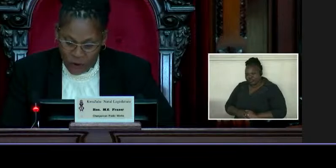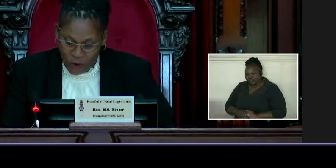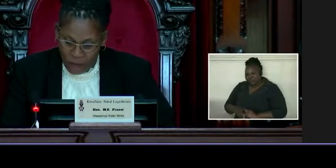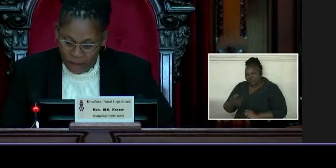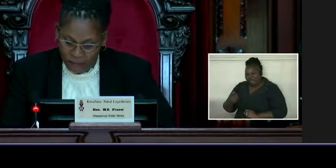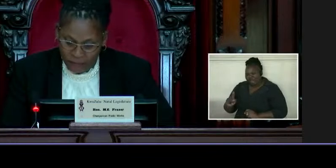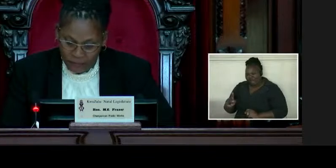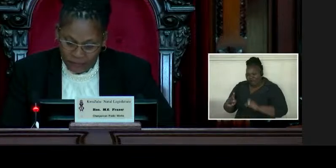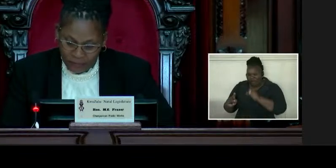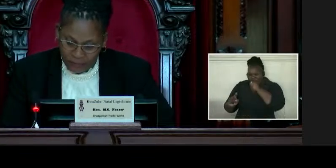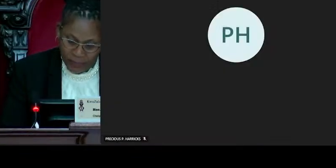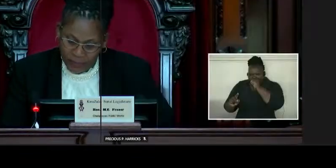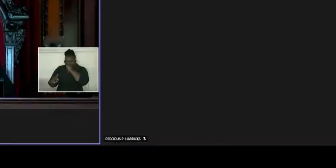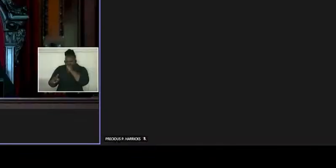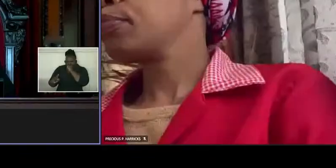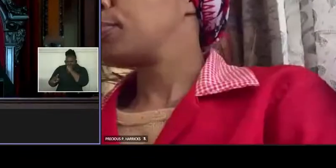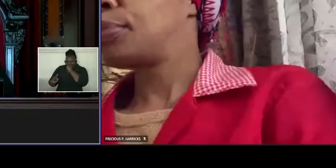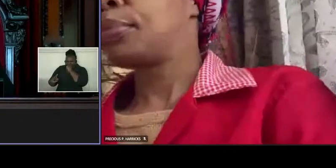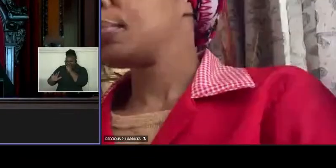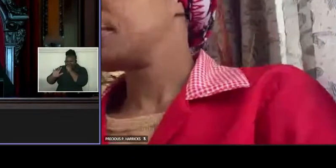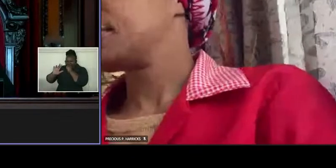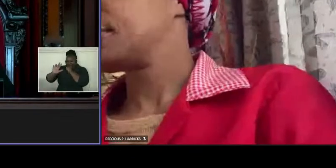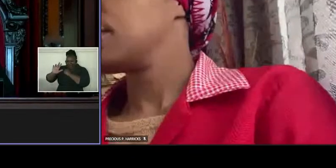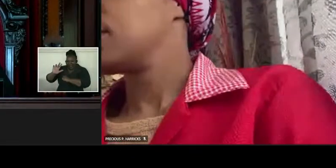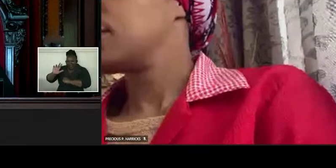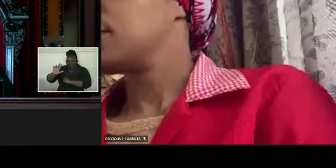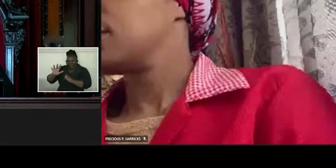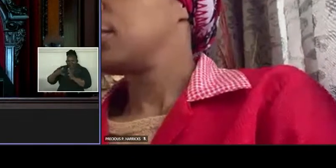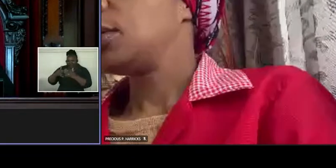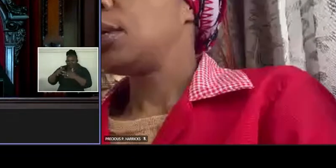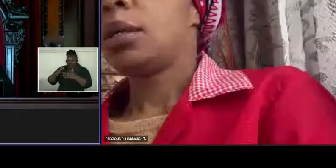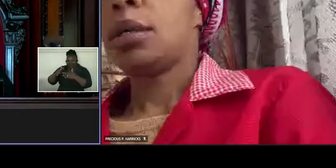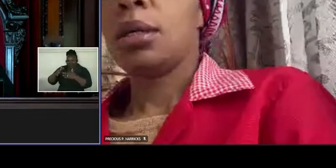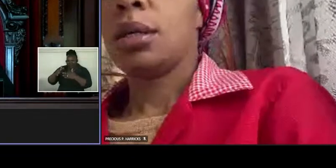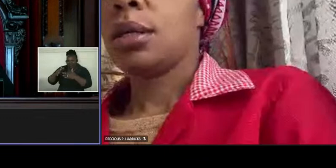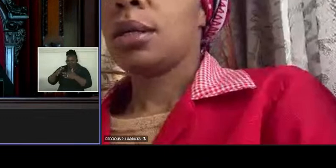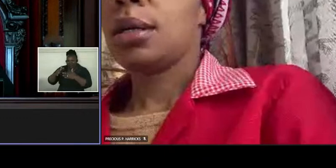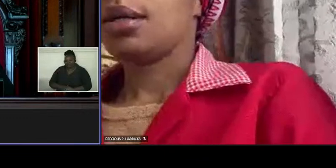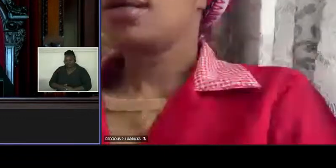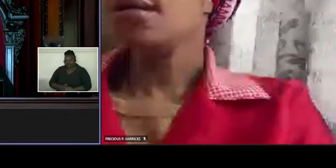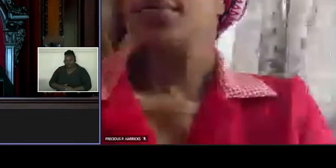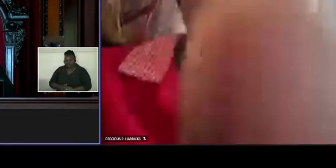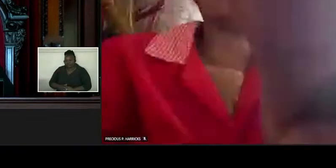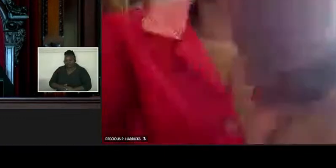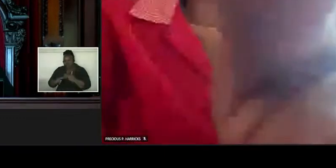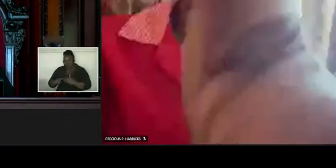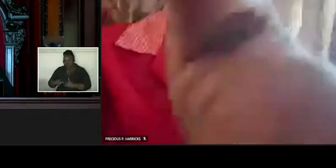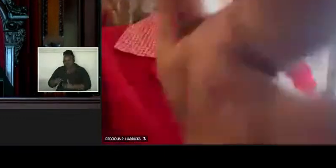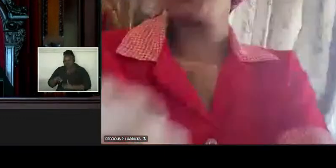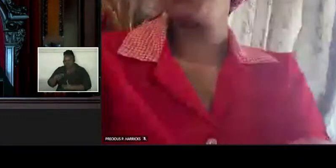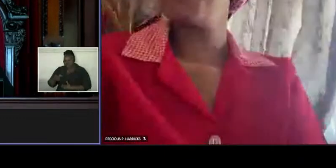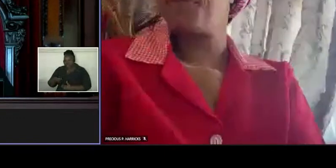for nine minutes mr herricks